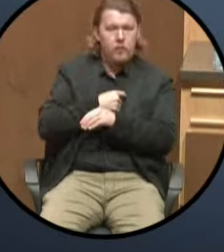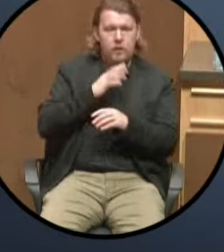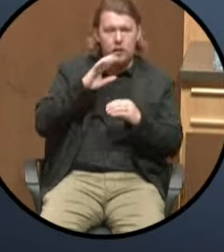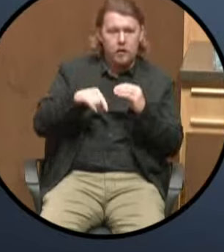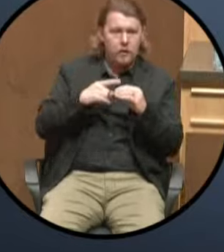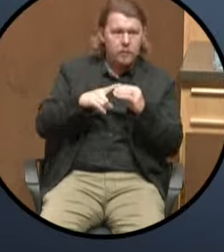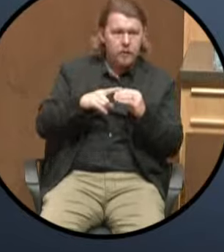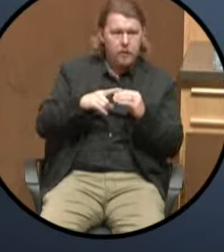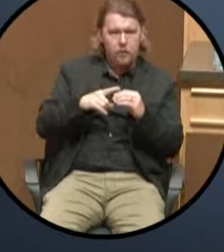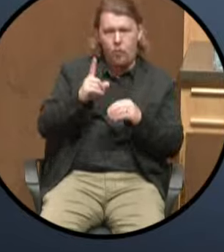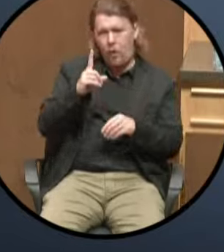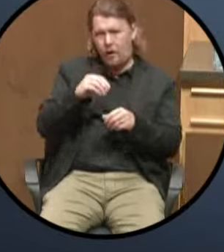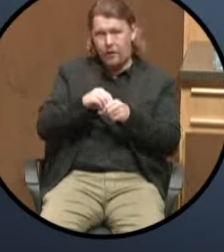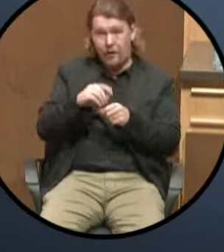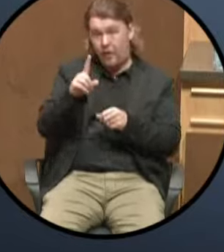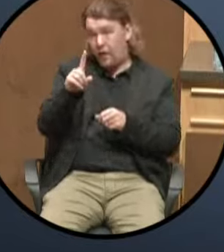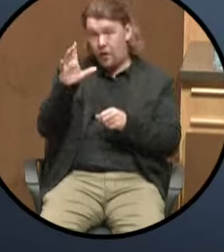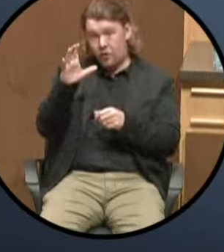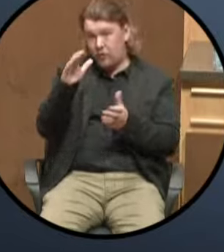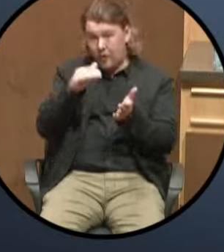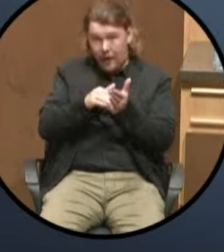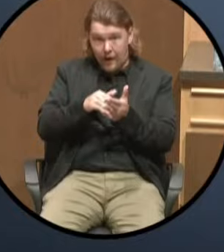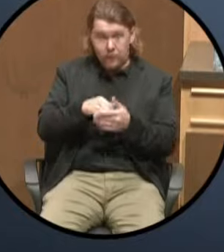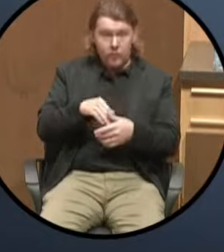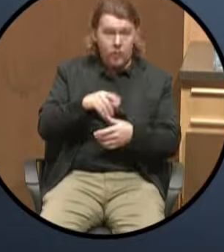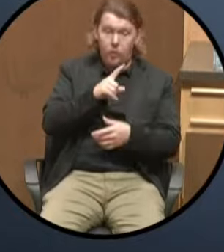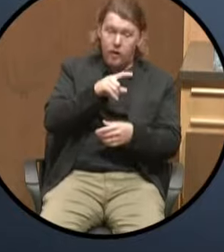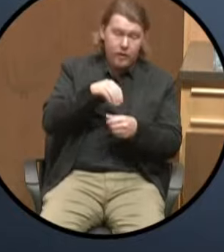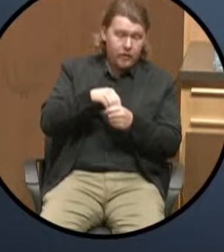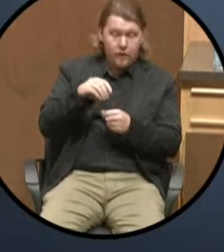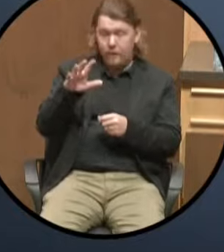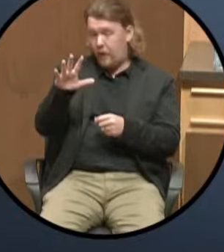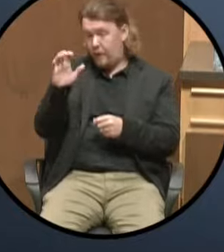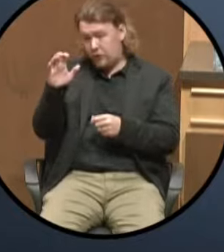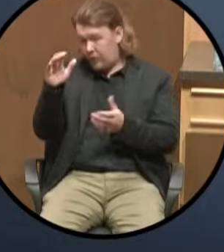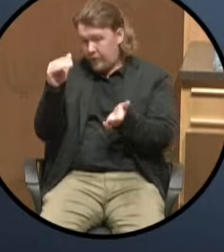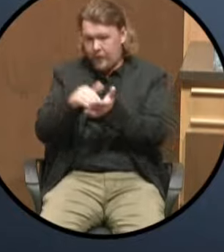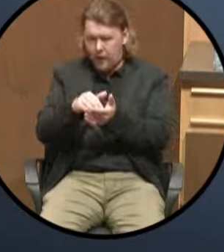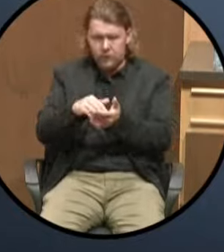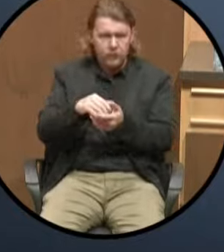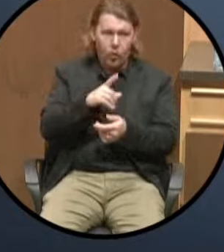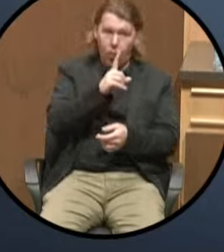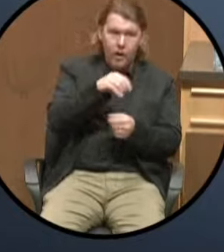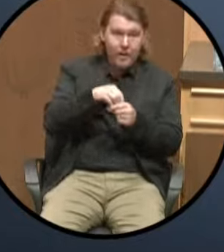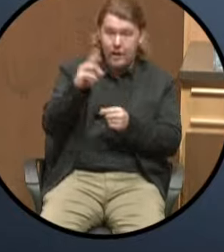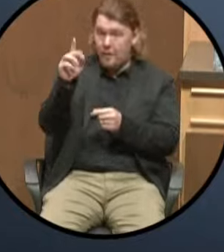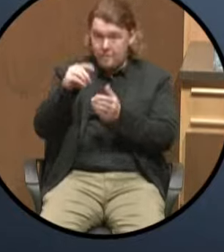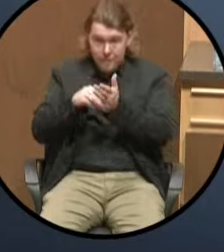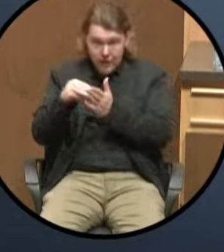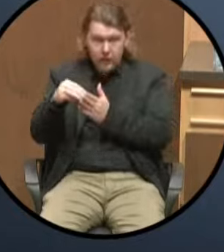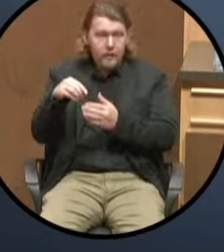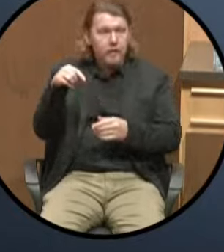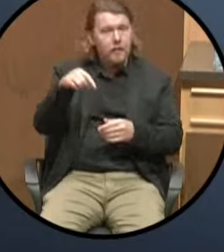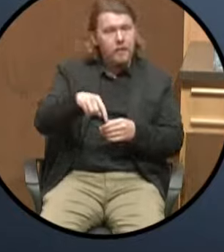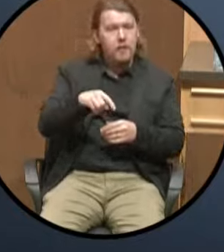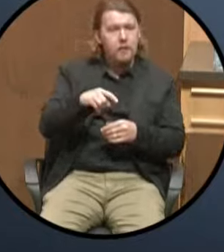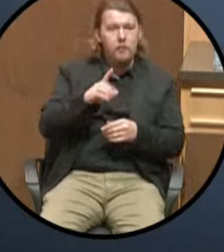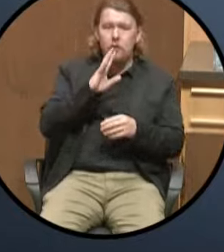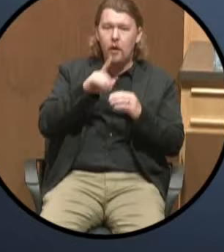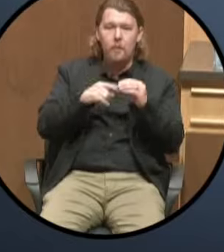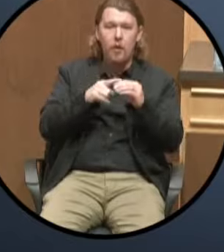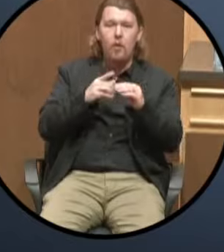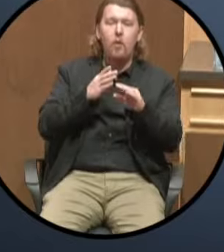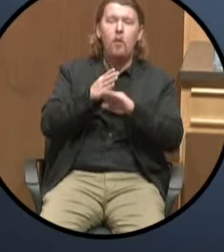the effects of 1 in 100,000, 1 in 500,000, 1 in a million. We're talking about a vaccination that over